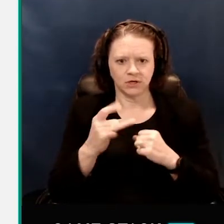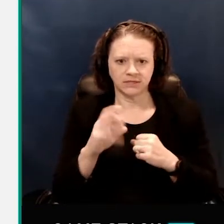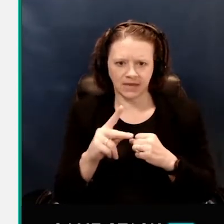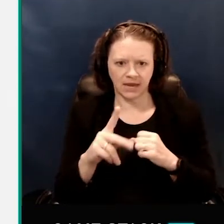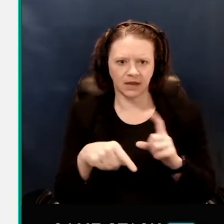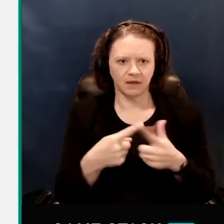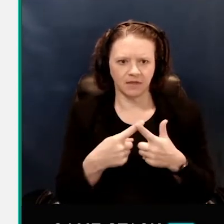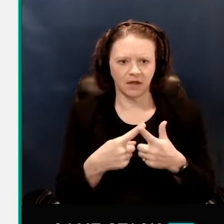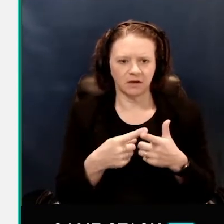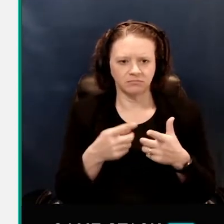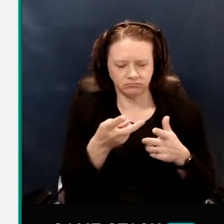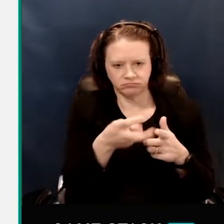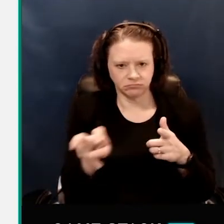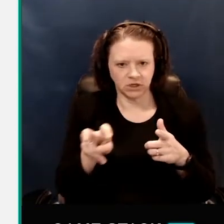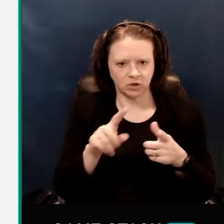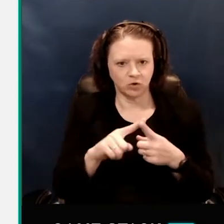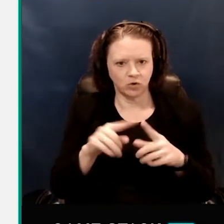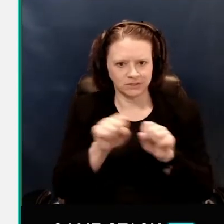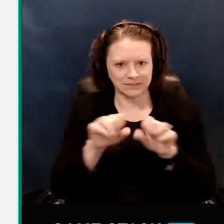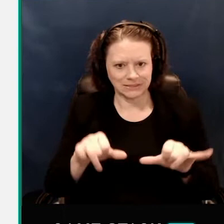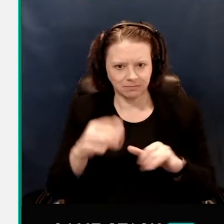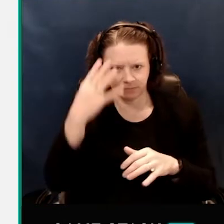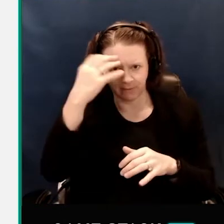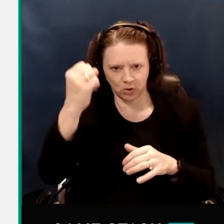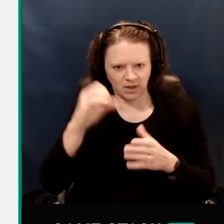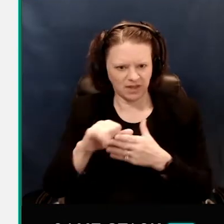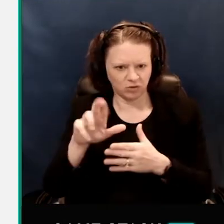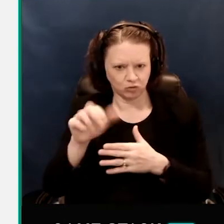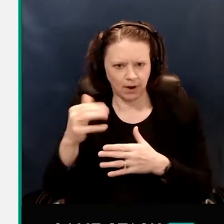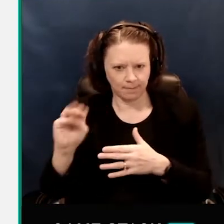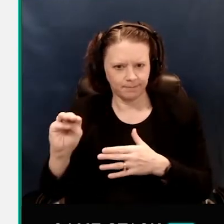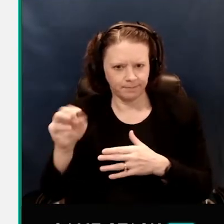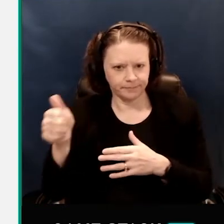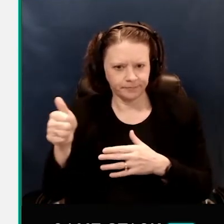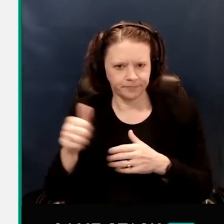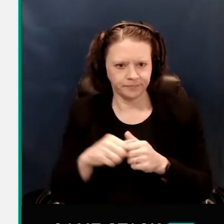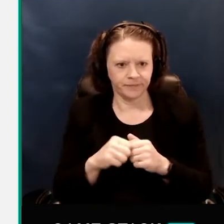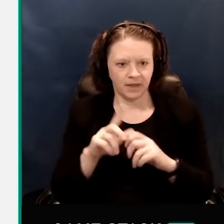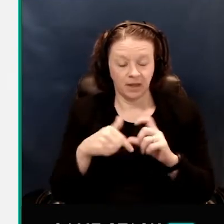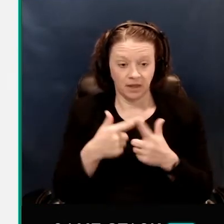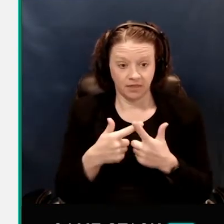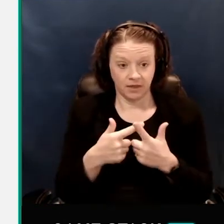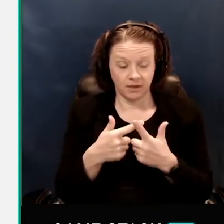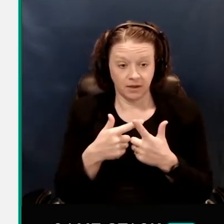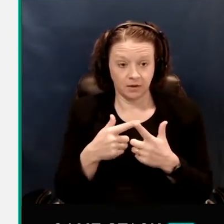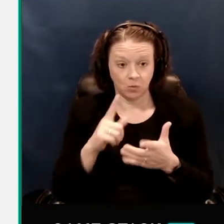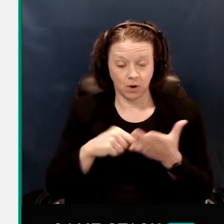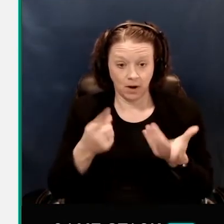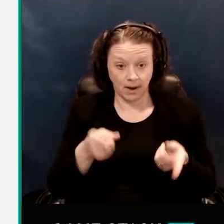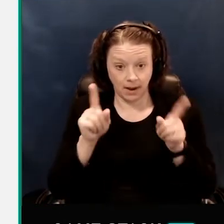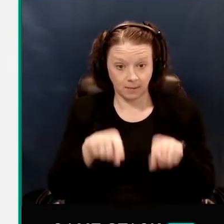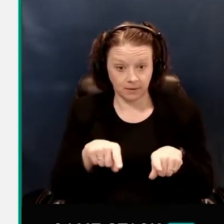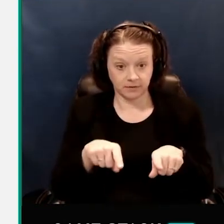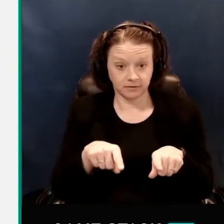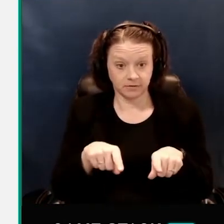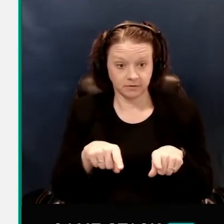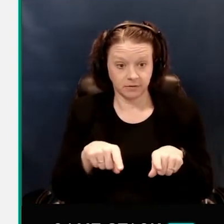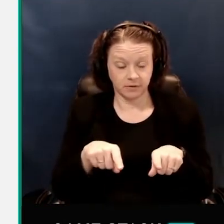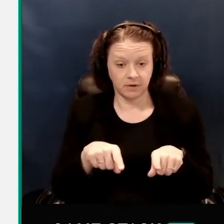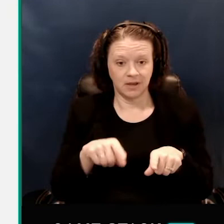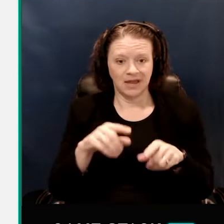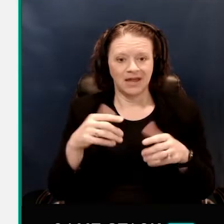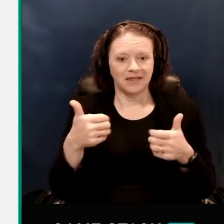That's RAM. And then at that point in time, a game will have to